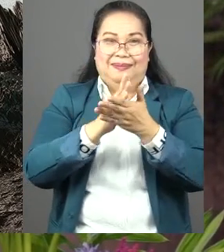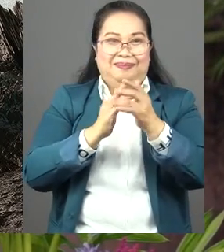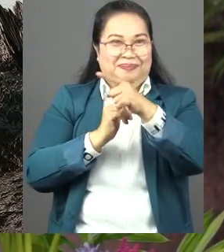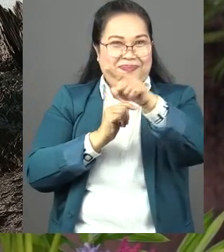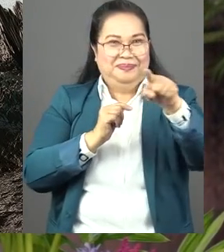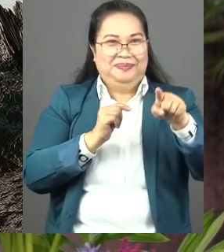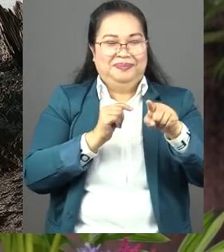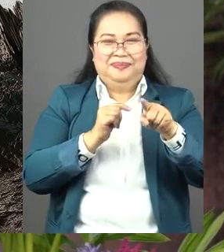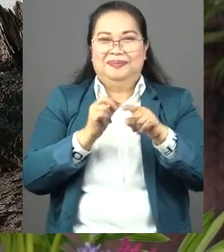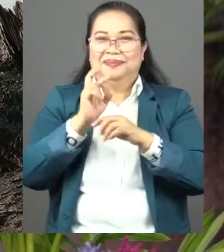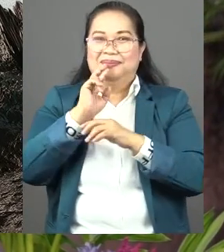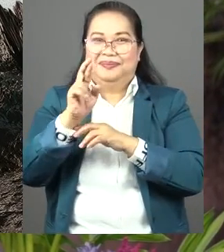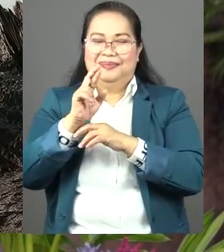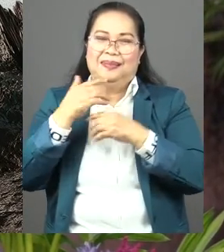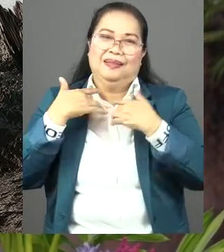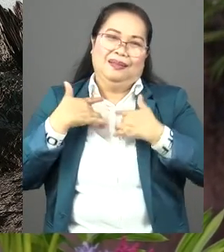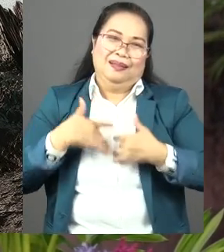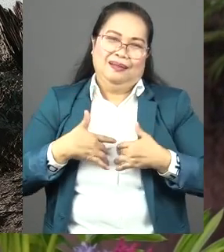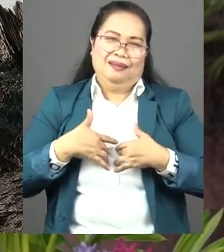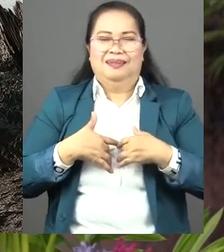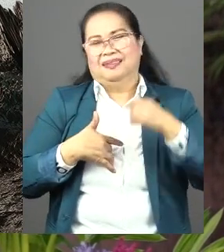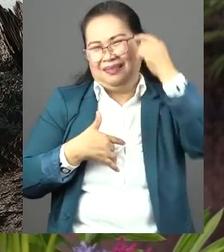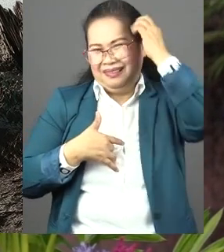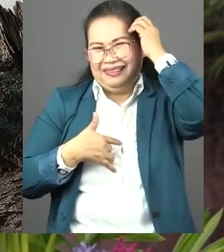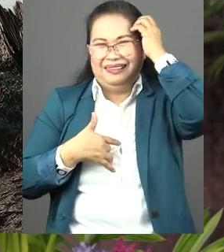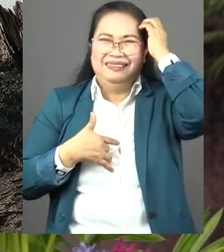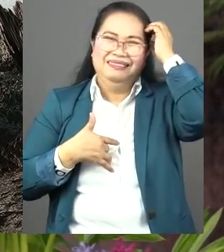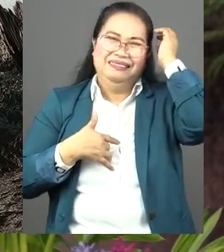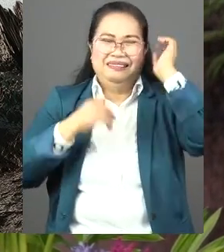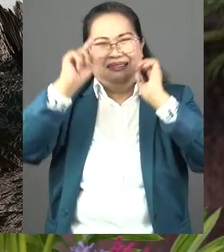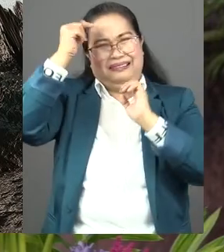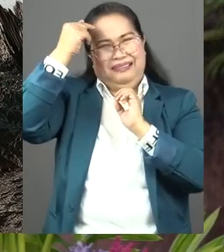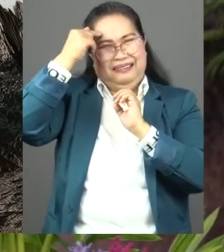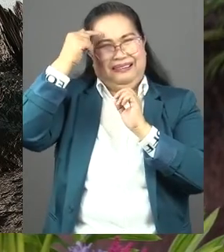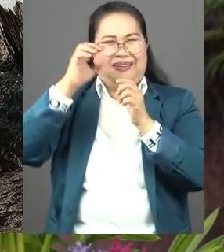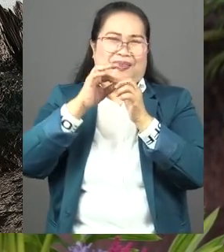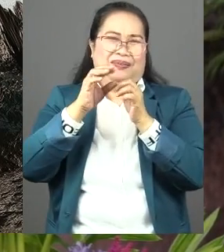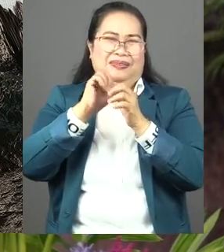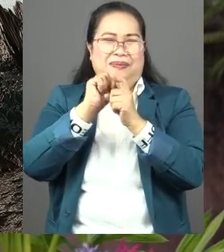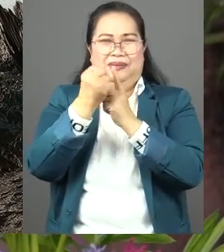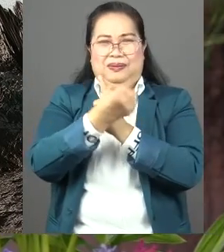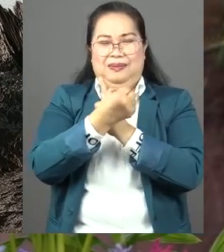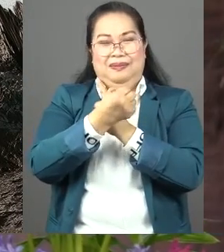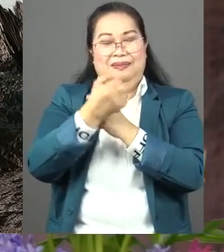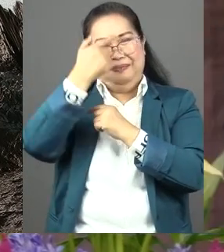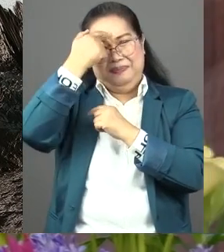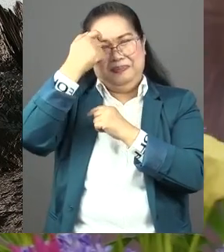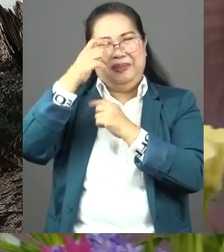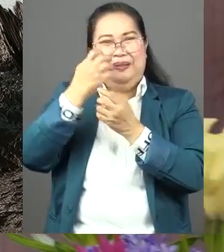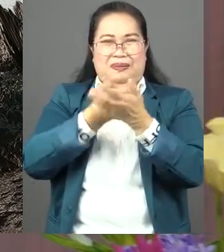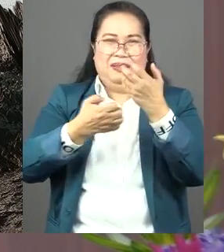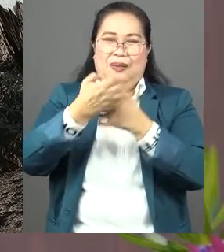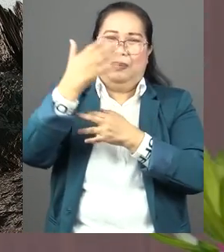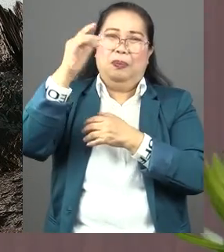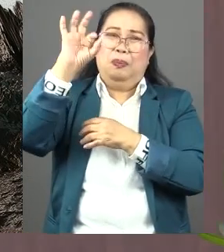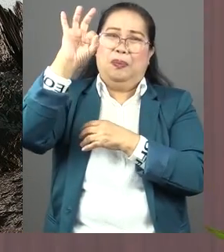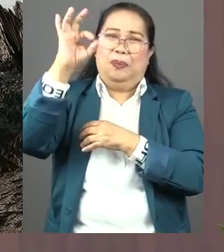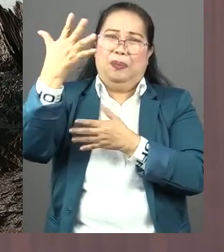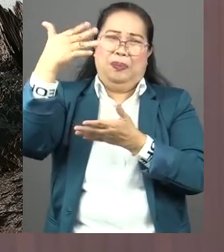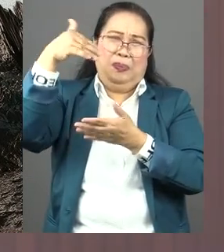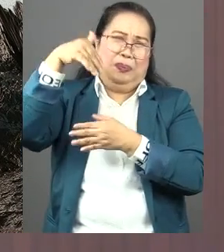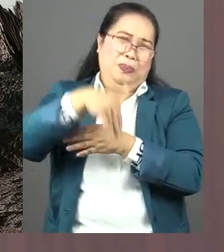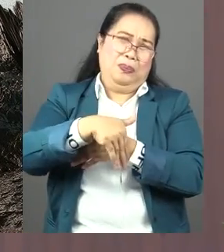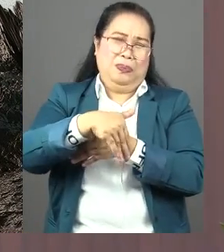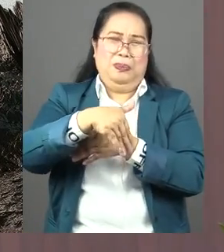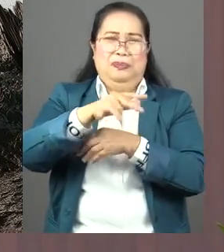are discouraged because of our political situation. Some of us because of our economic situation as a